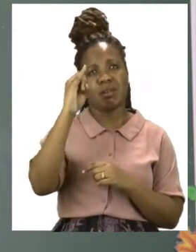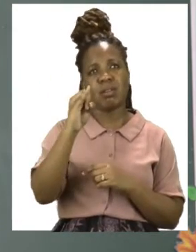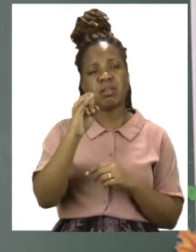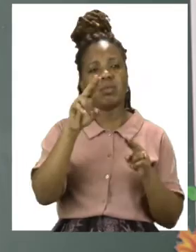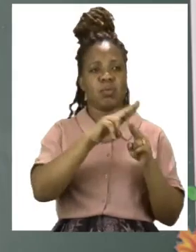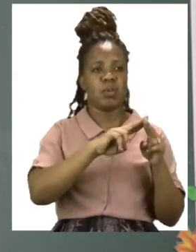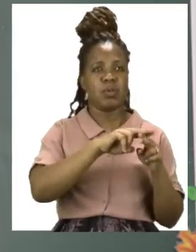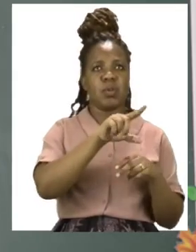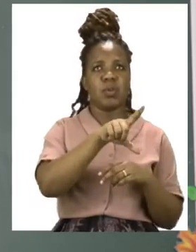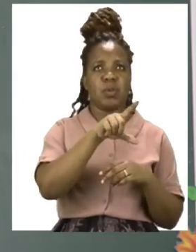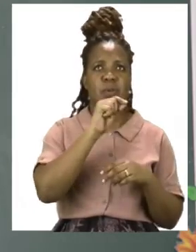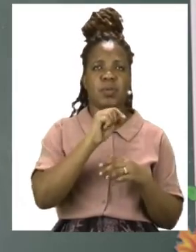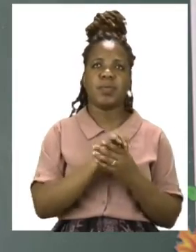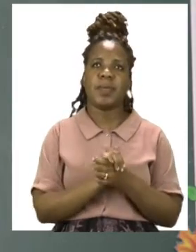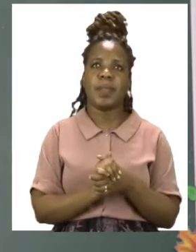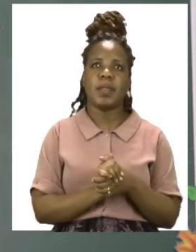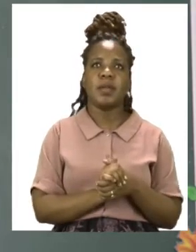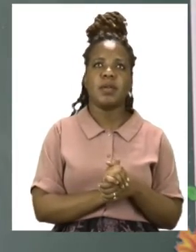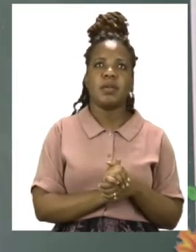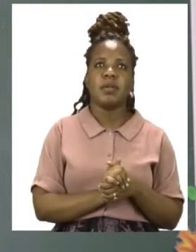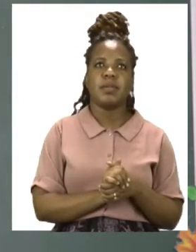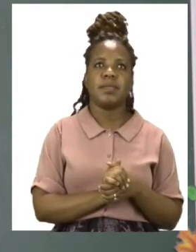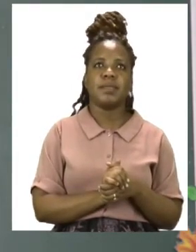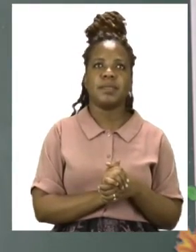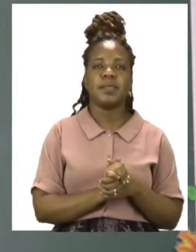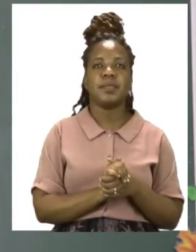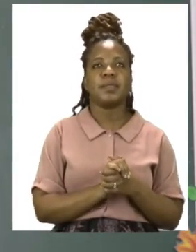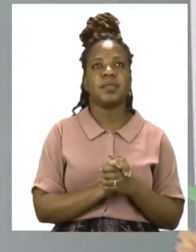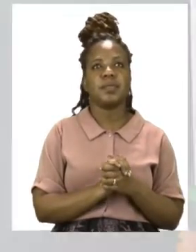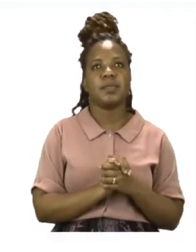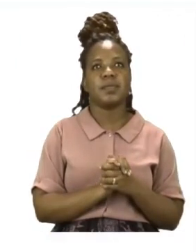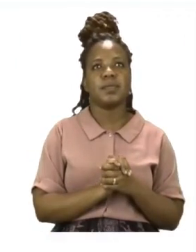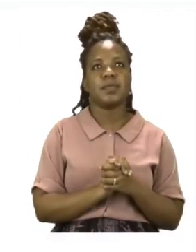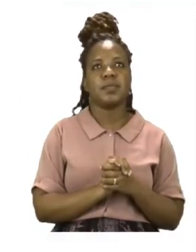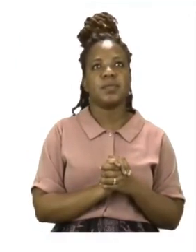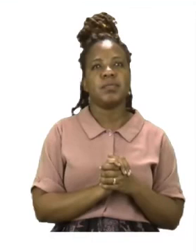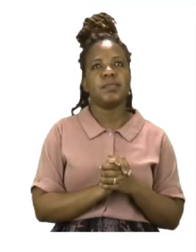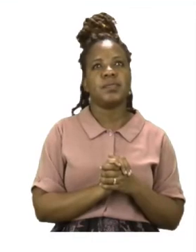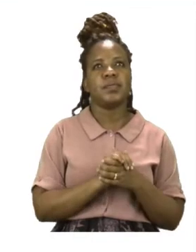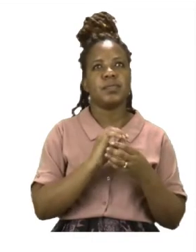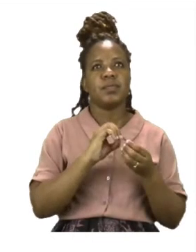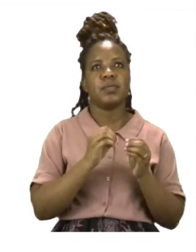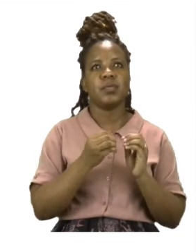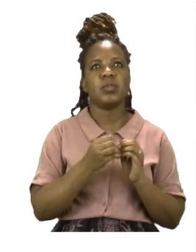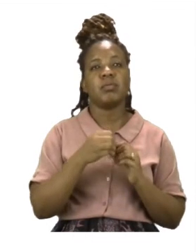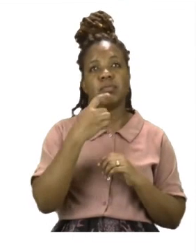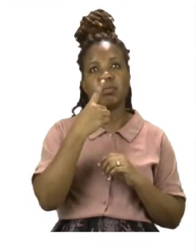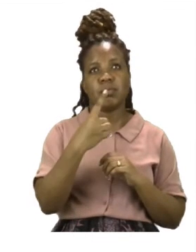have recapped, let's try and take a look at the ones we have in our booklet. Let's take a look at number